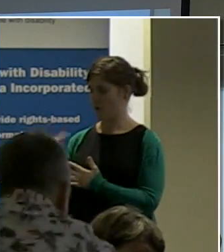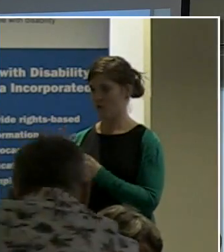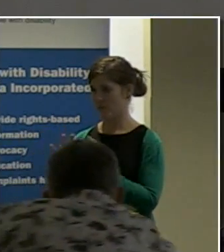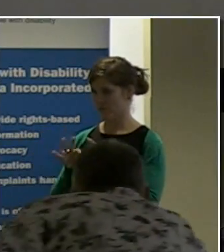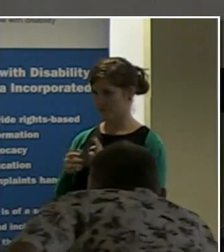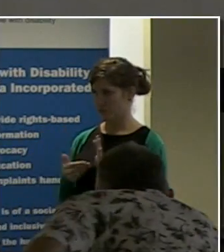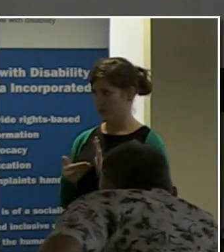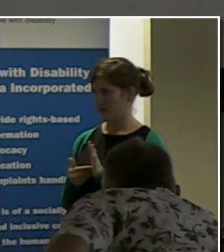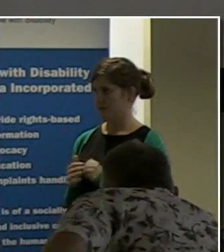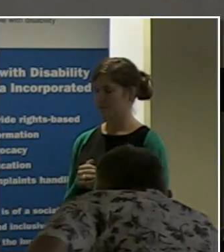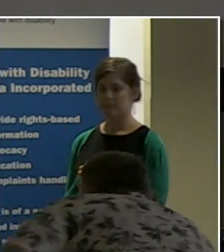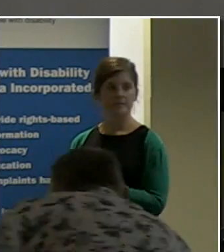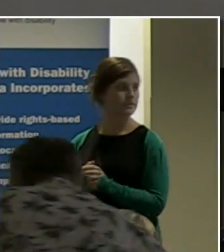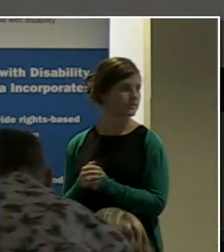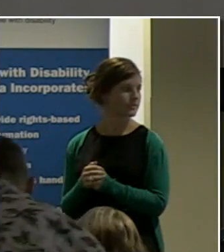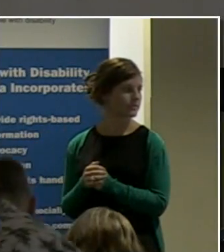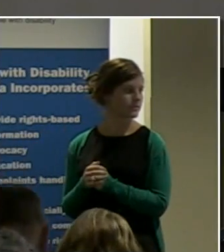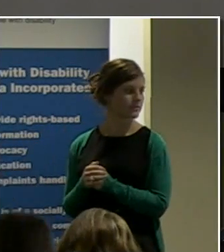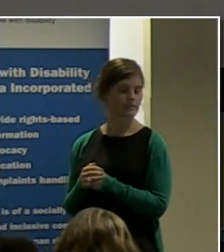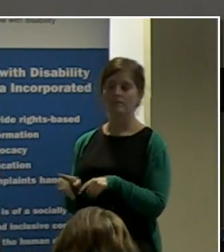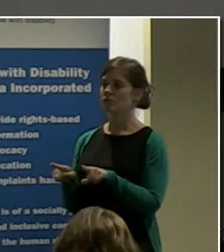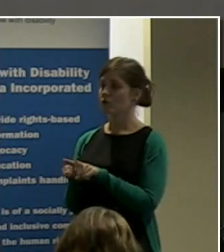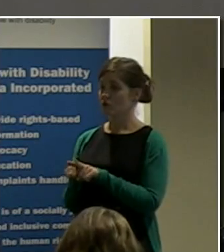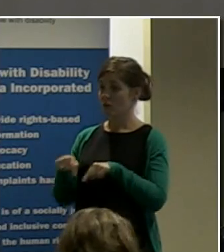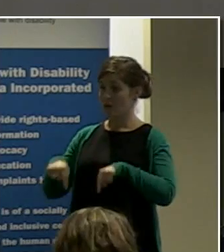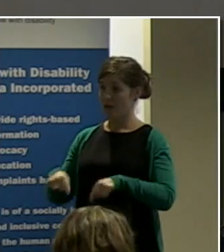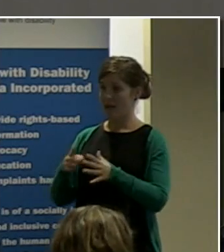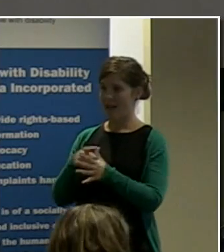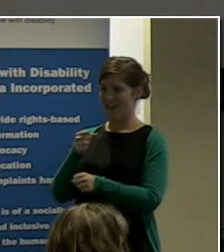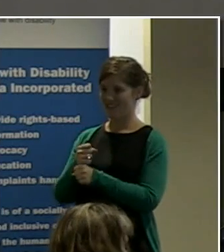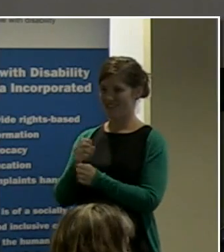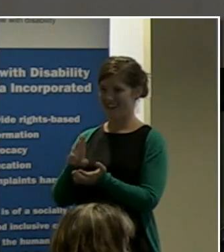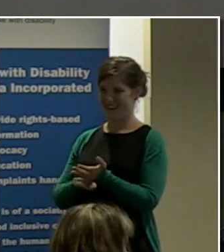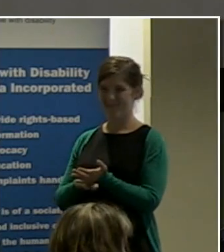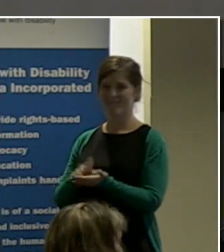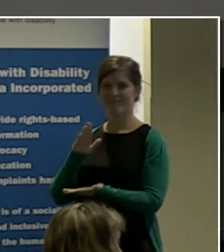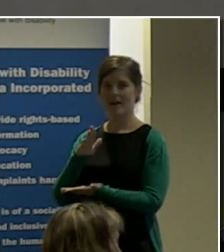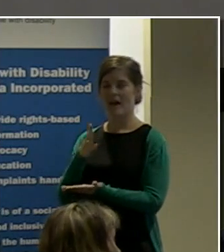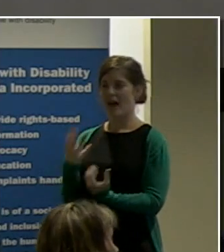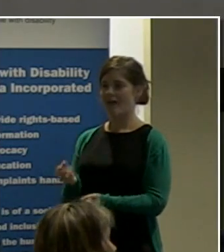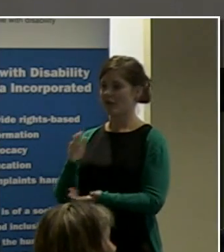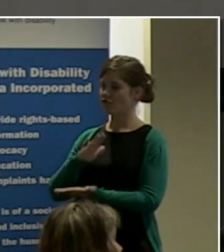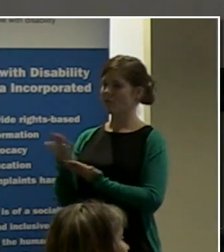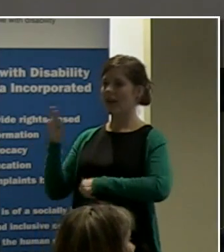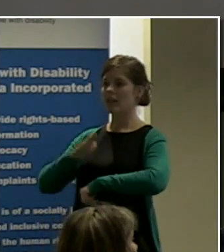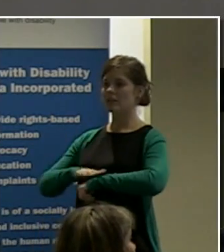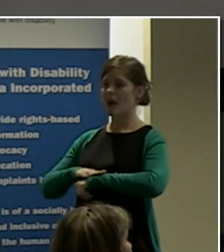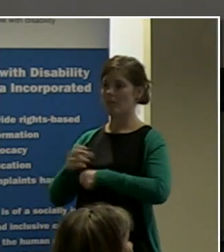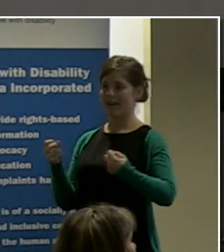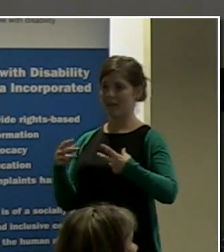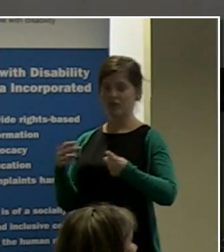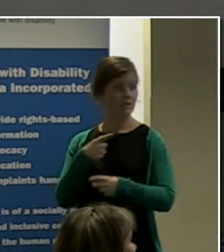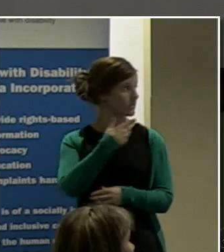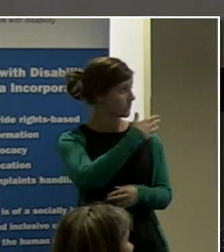interpretation. The AGM is also being real-timed captioned, and our captioner this evening is